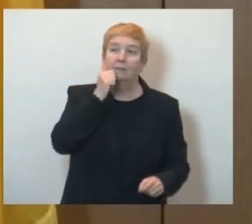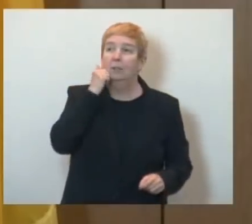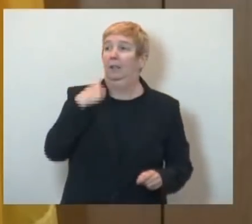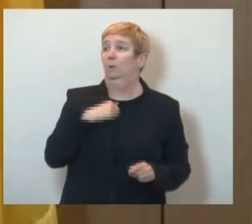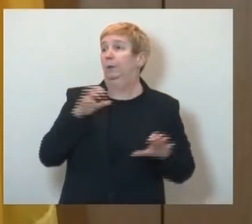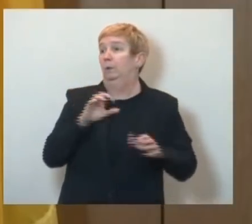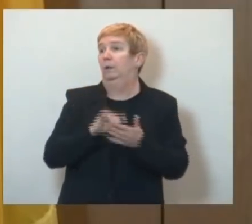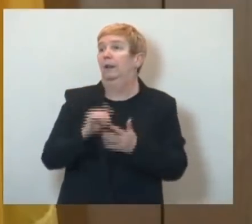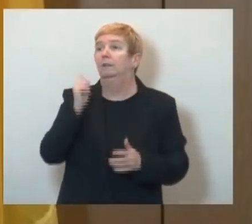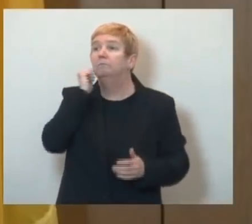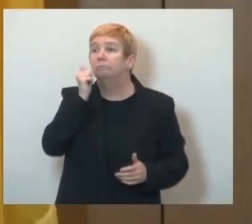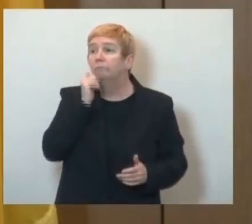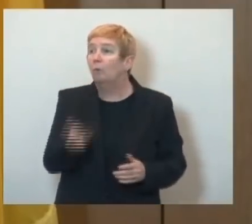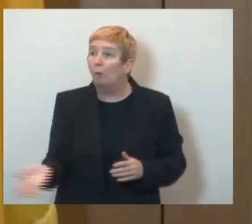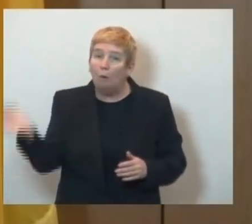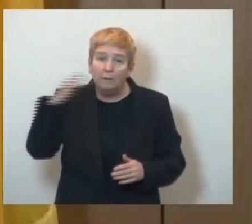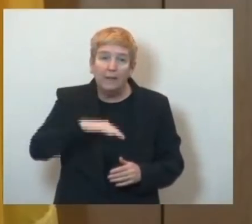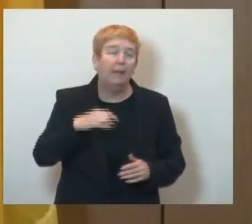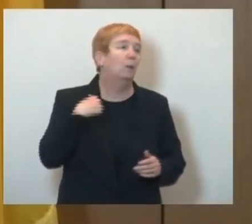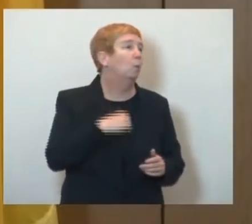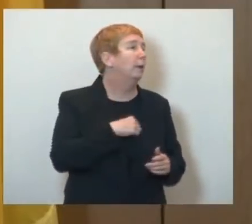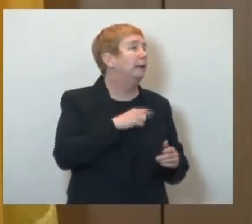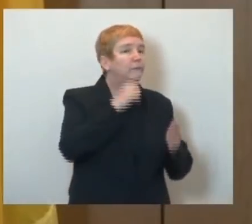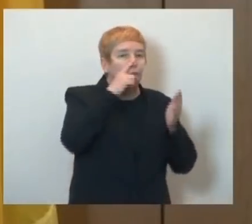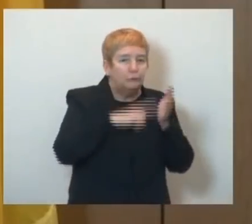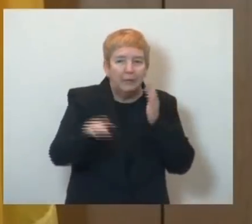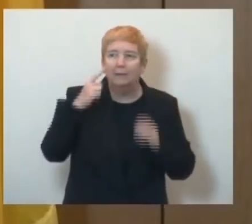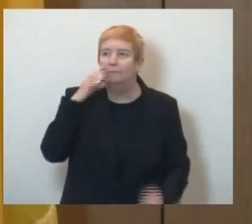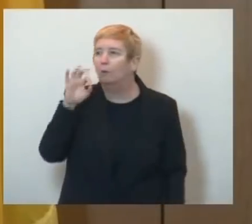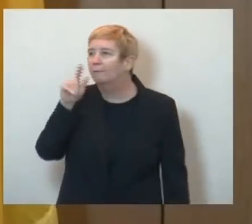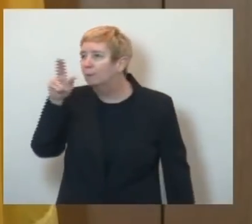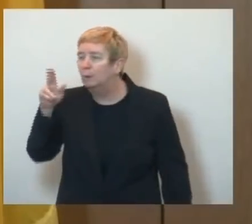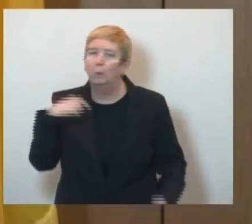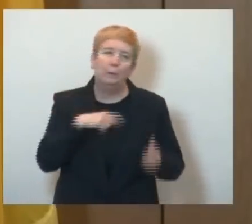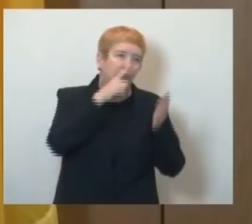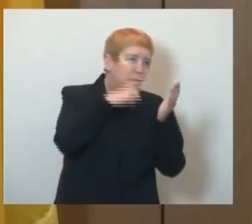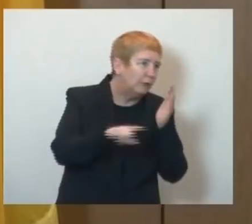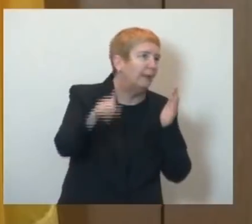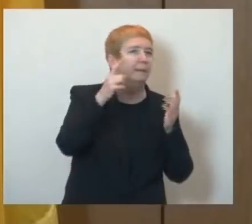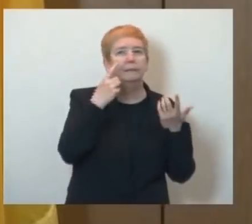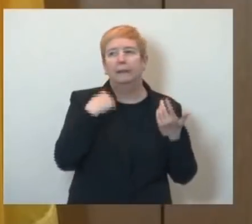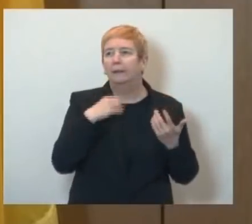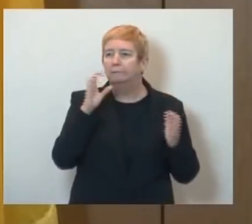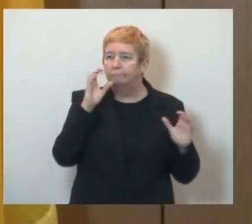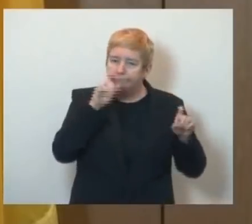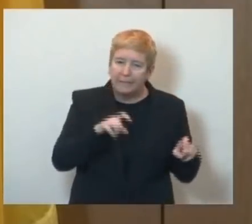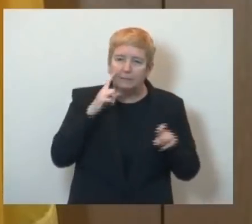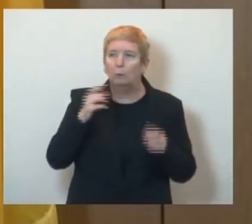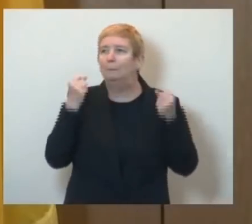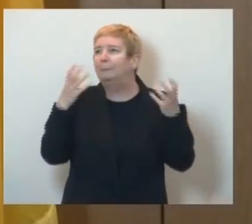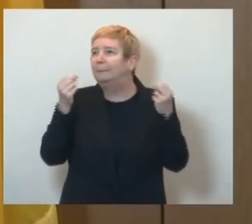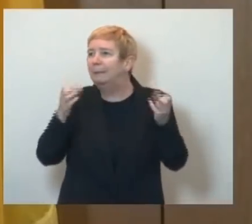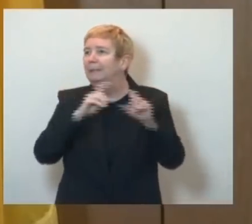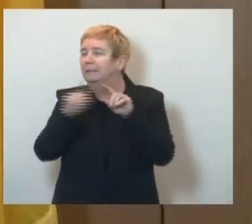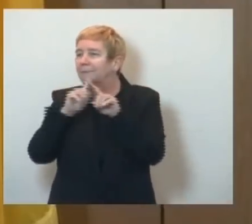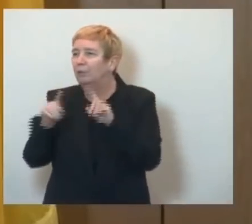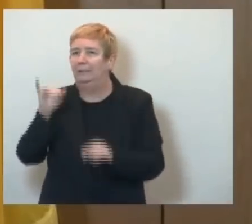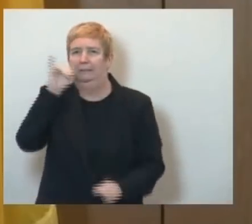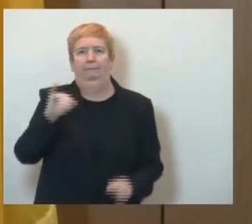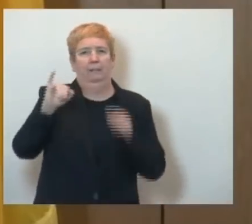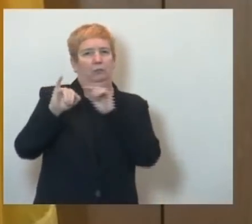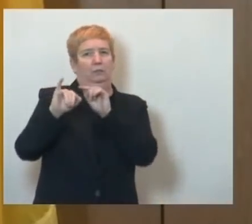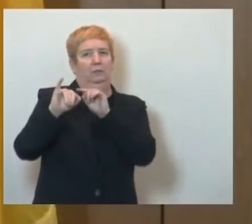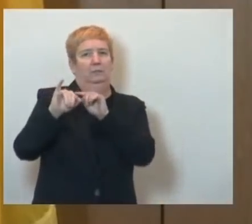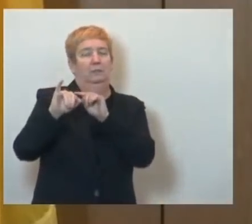day, need to still check for flu and any number of other infections. But when you have